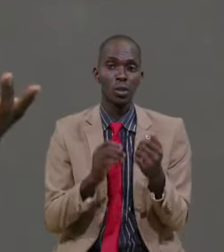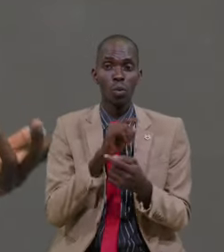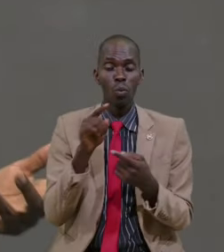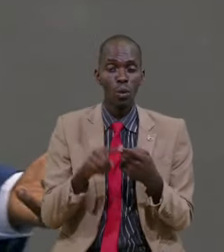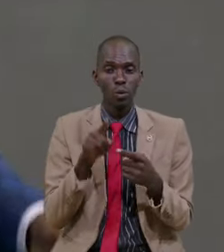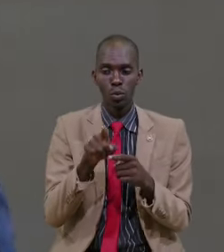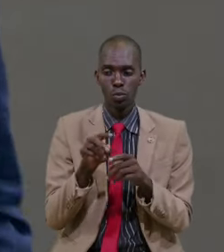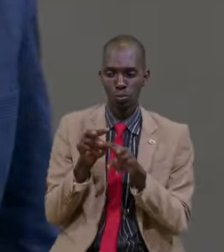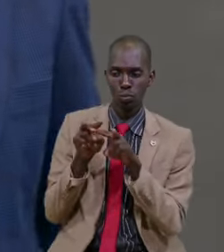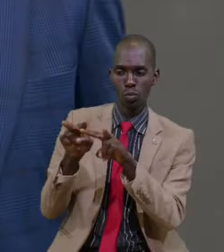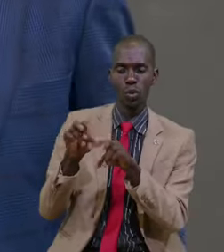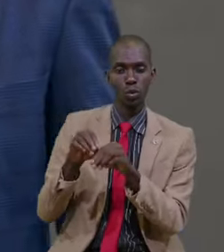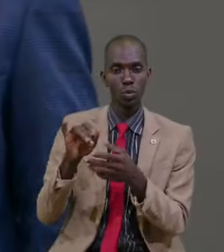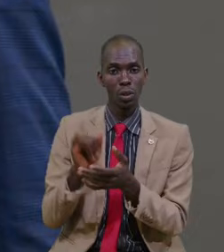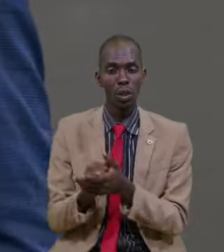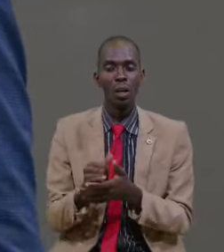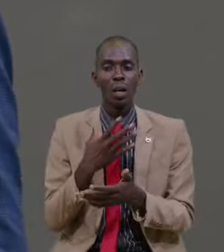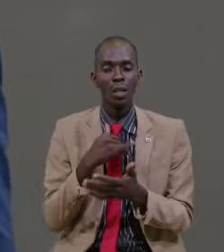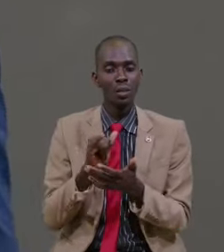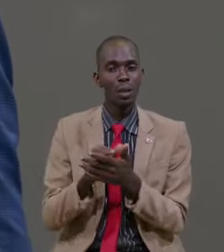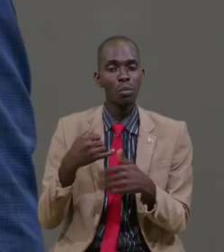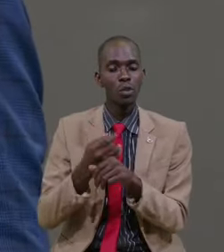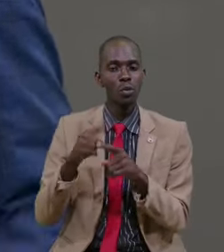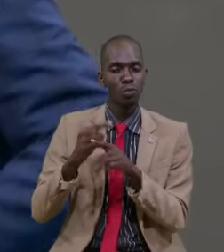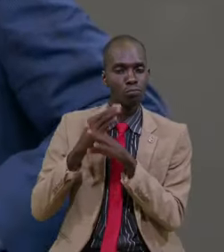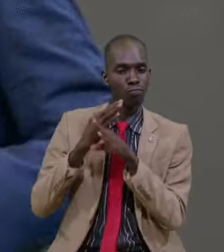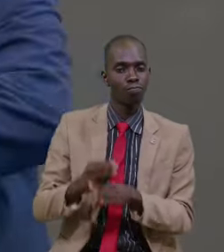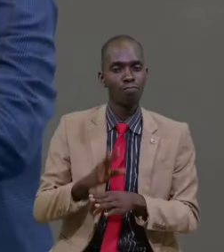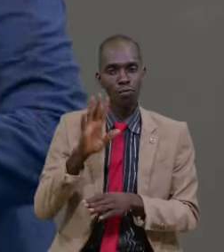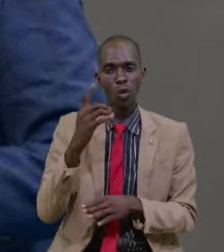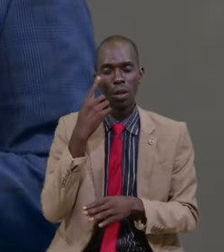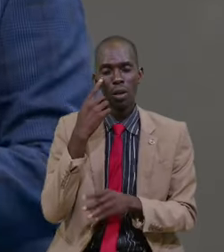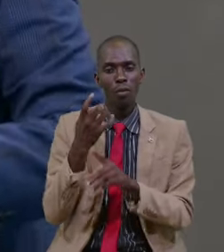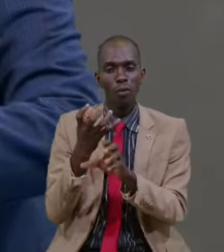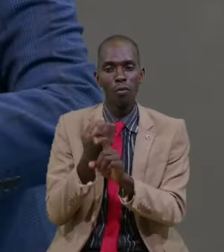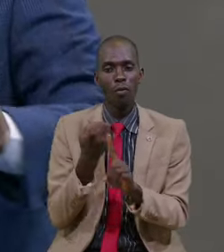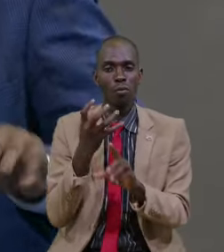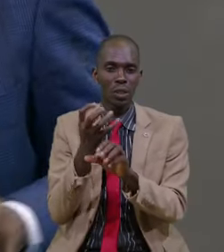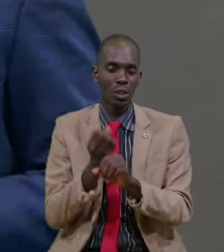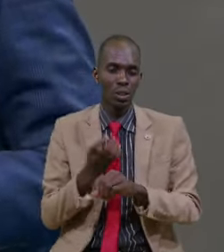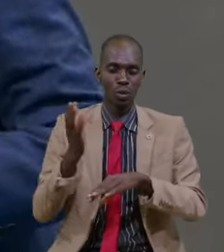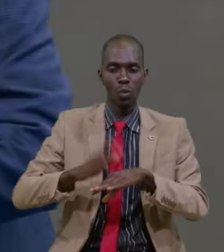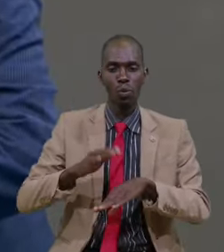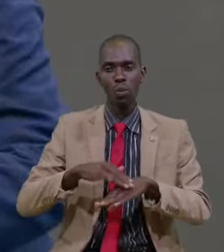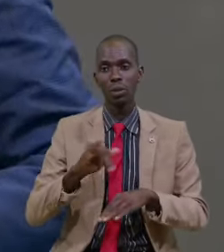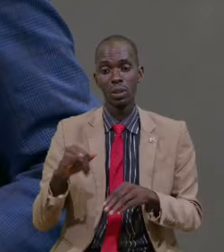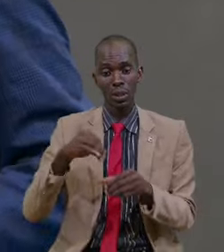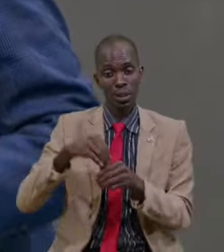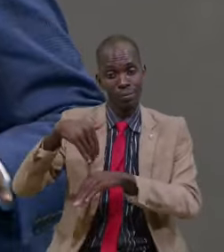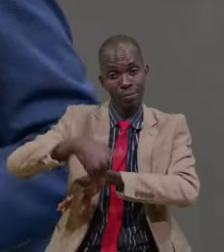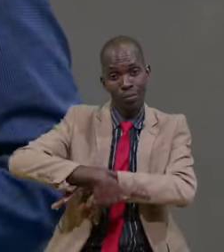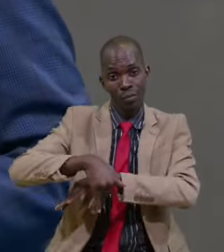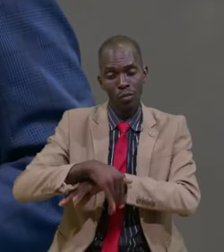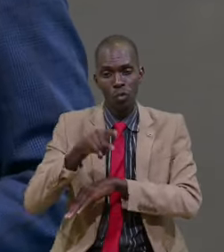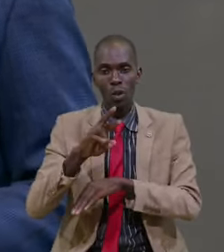block your ears from the warning that comes from on high. In the night, you are browsing that thing and